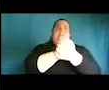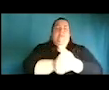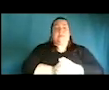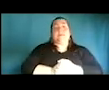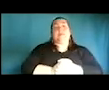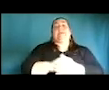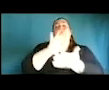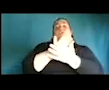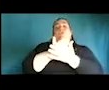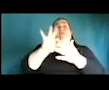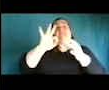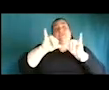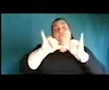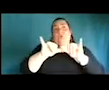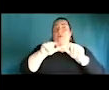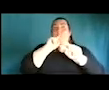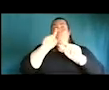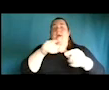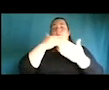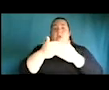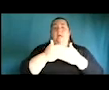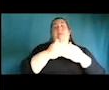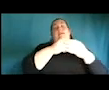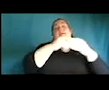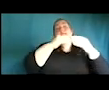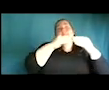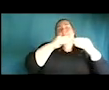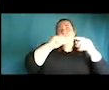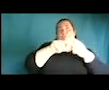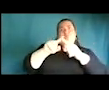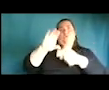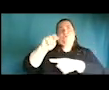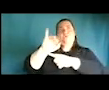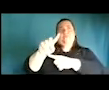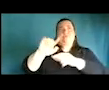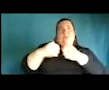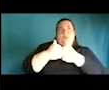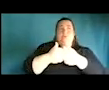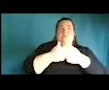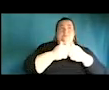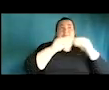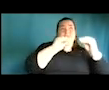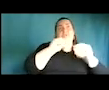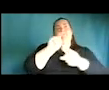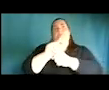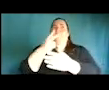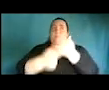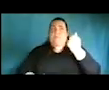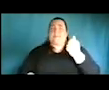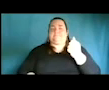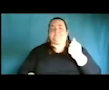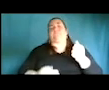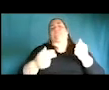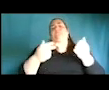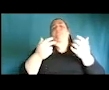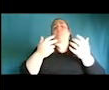to the challenges of COVID, both from a teaching and a mentoring perspective. And let me take this opportunity to once again congratulate